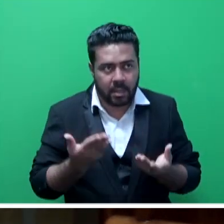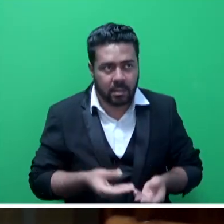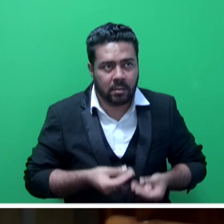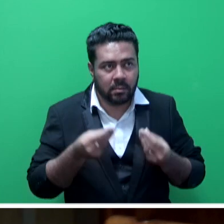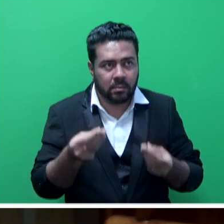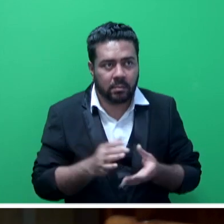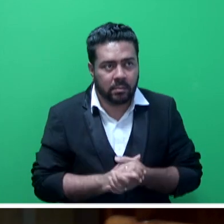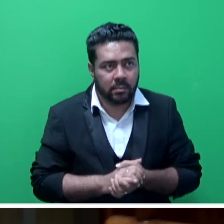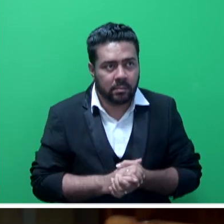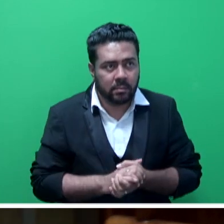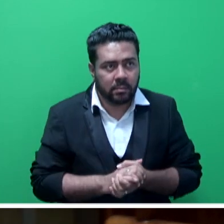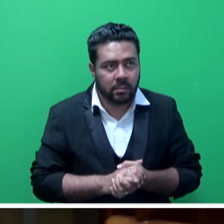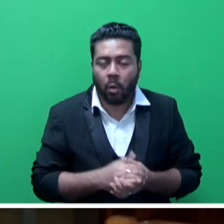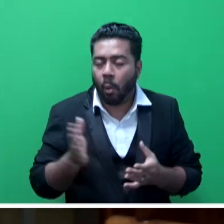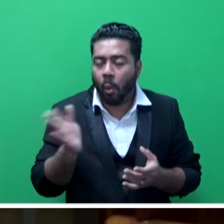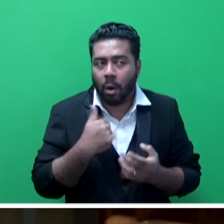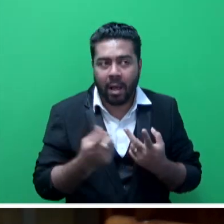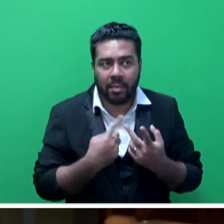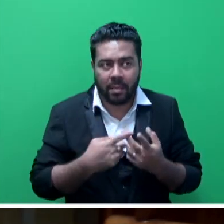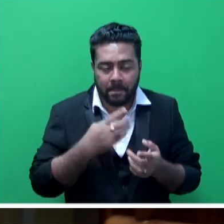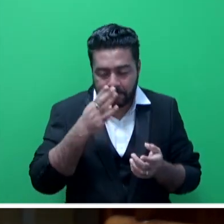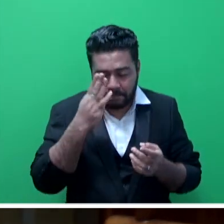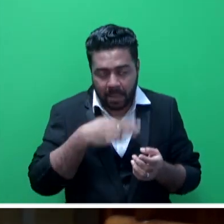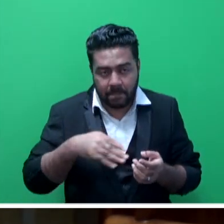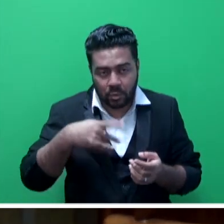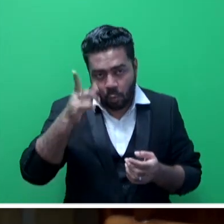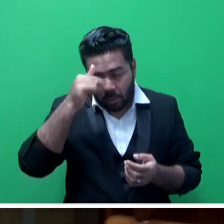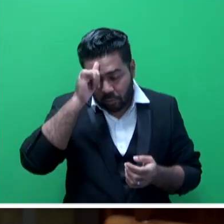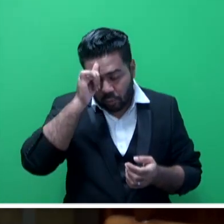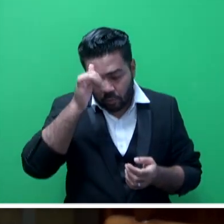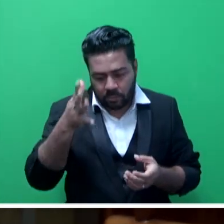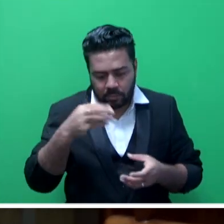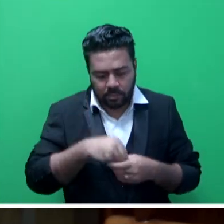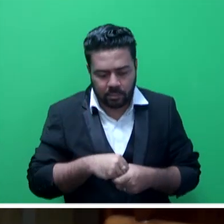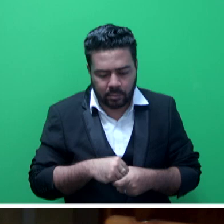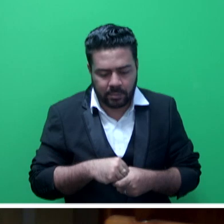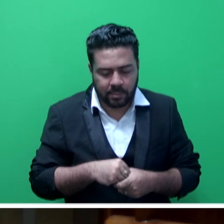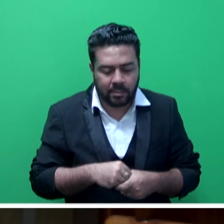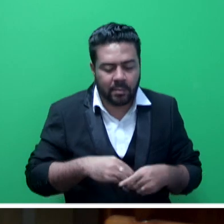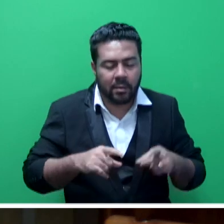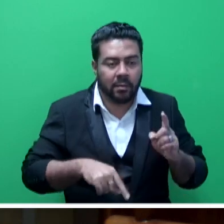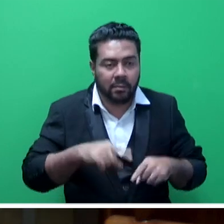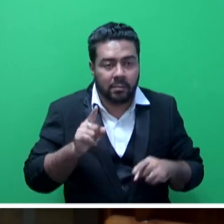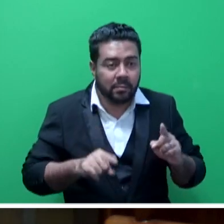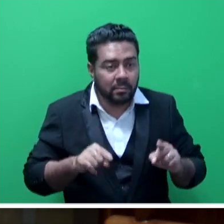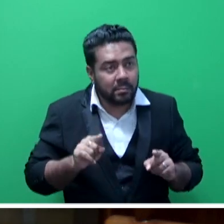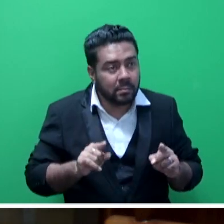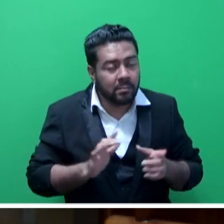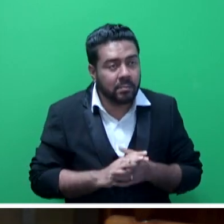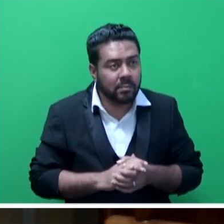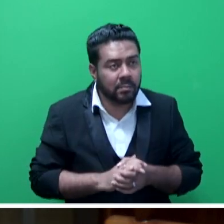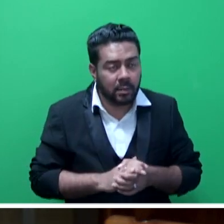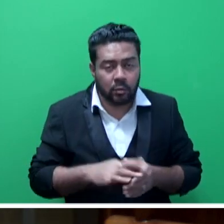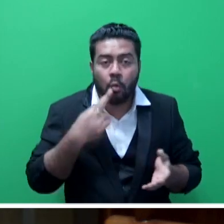all the other members who are interested to know and help us towards getting these children back in school. Like I said, there are various factors. So the report has